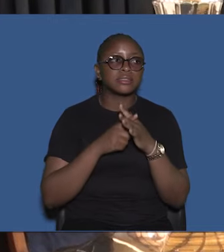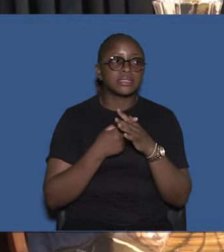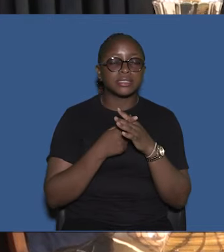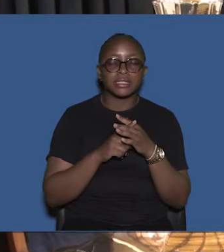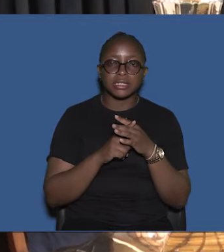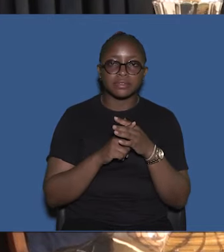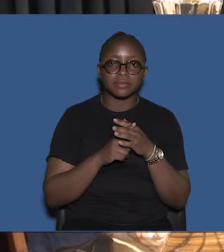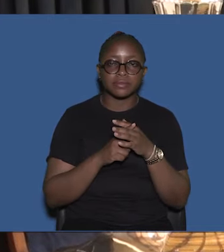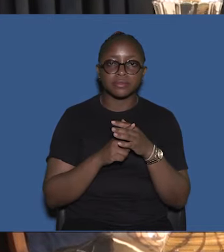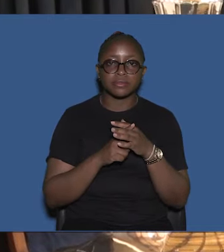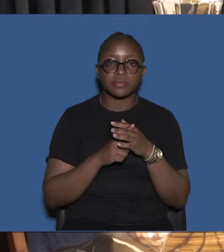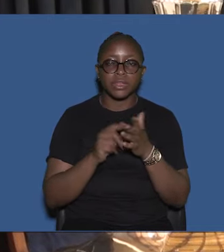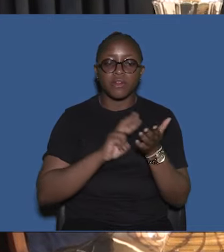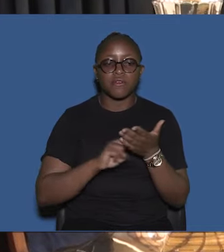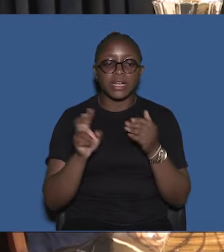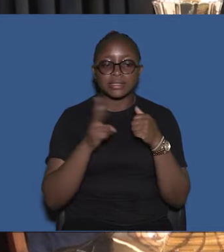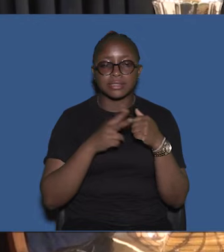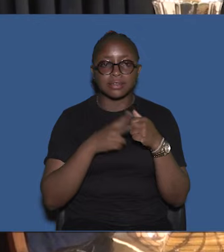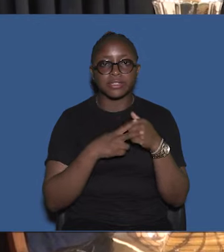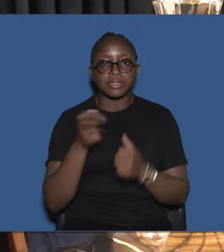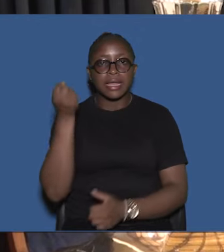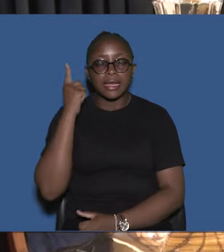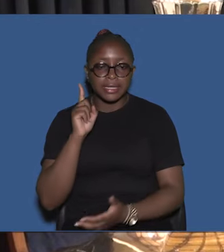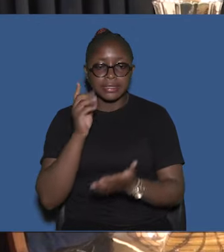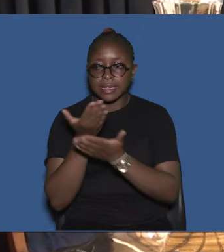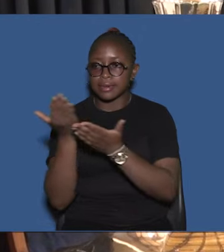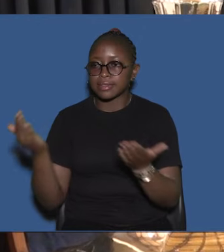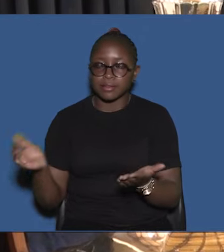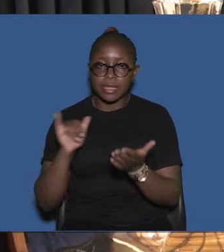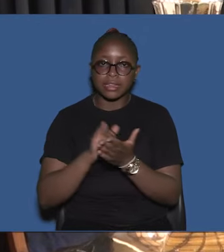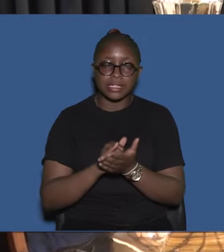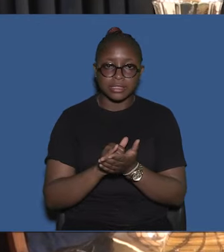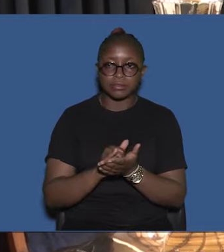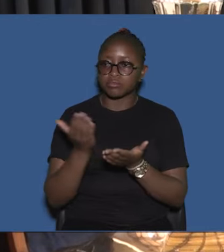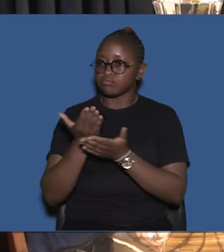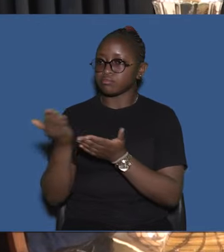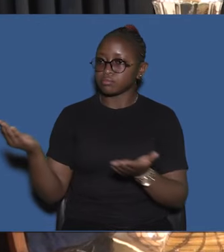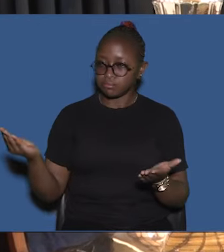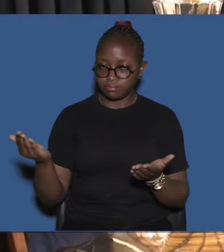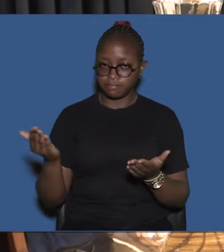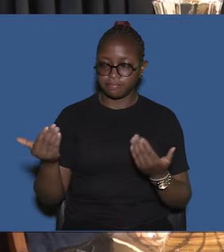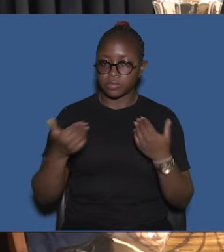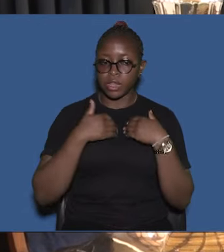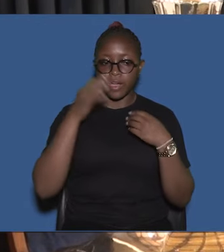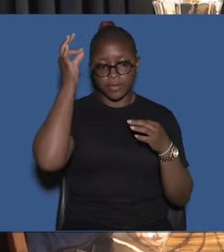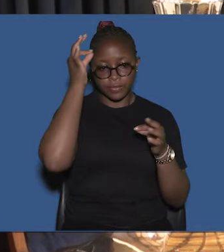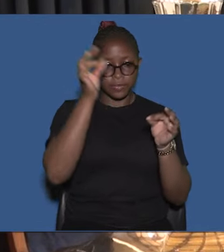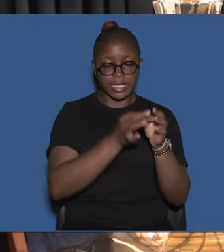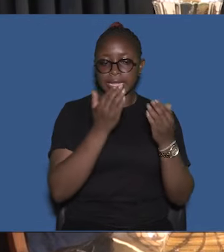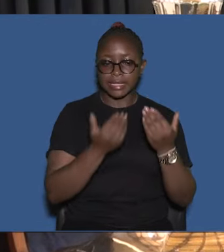let me begin from verse 7. Understand then that those who have faith are children